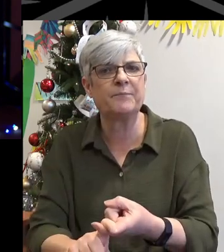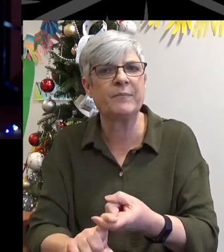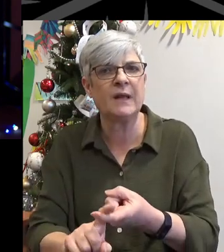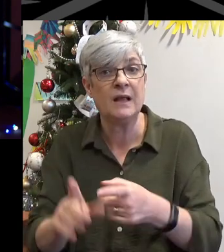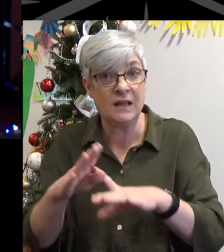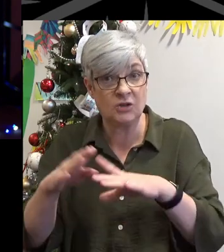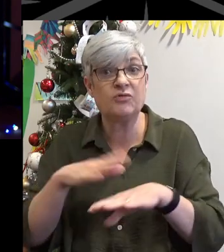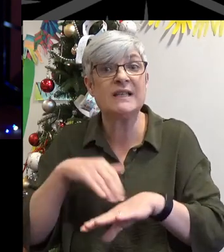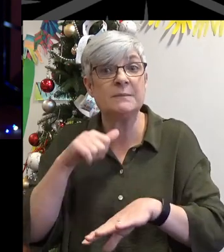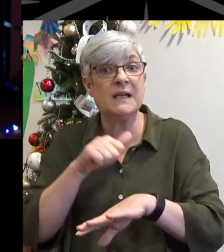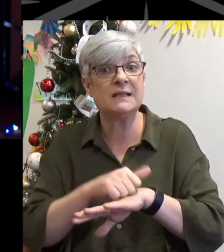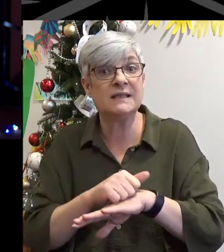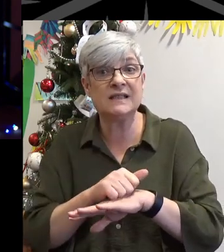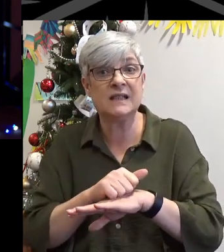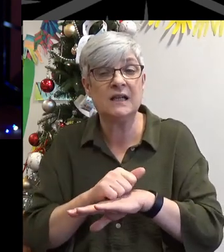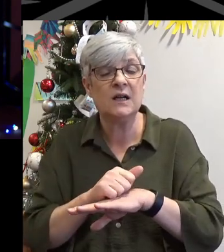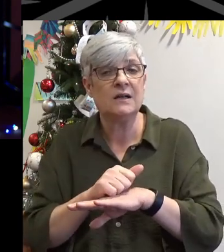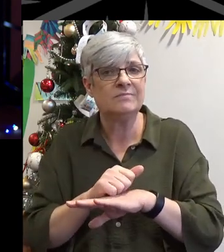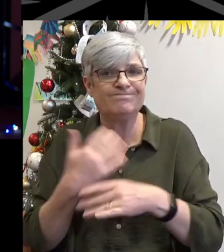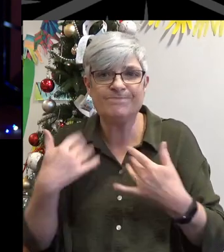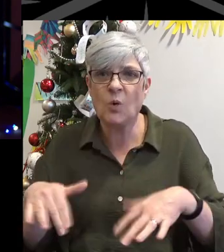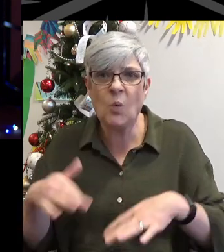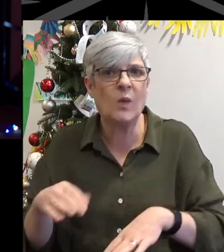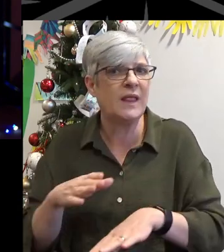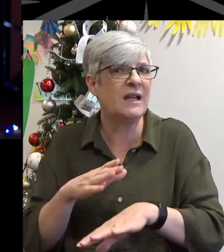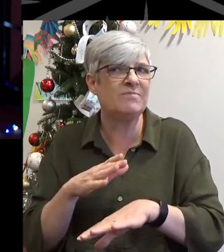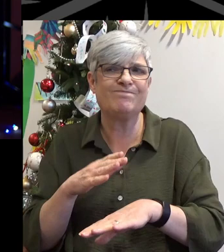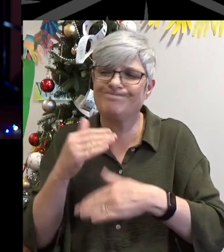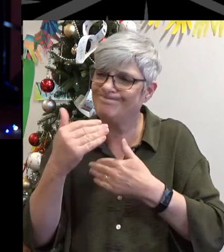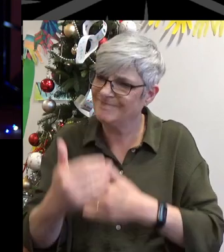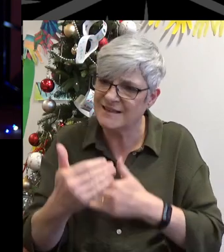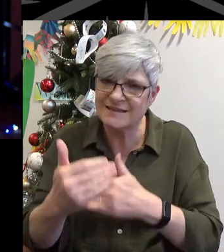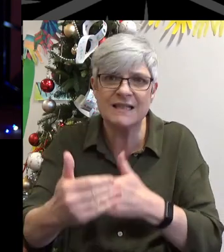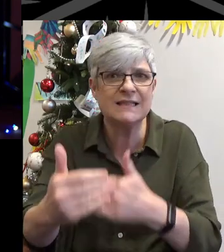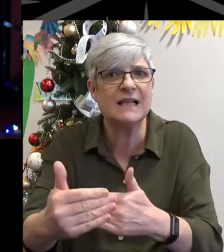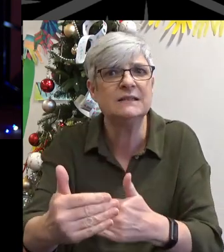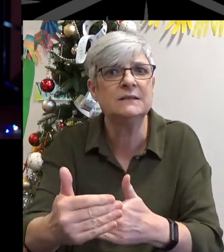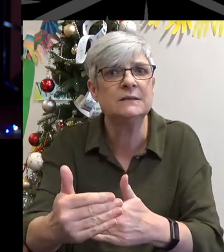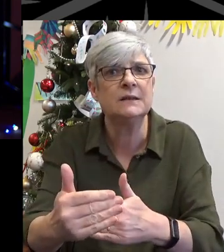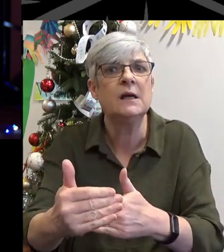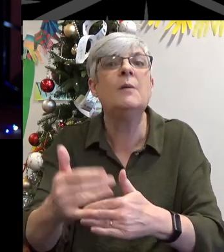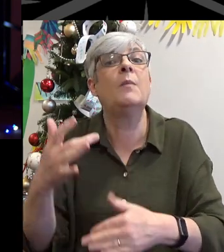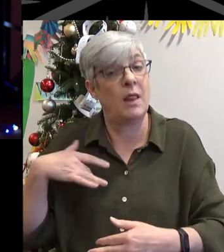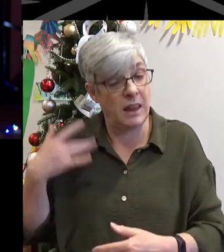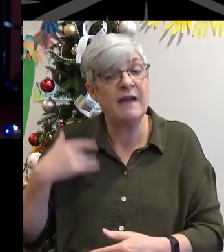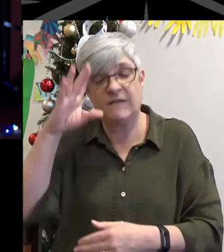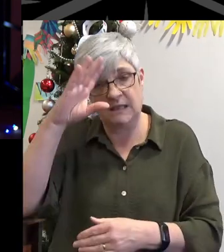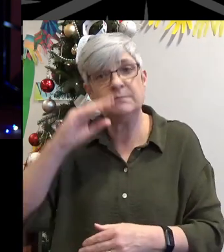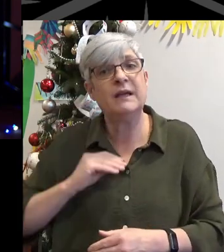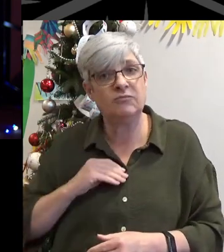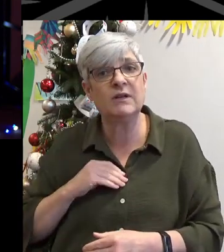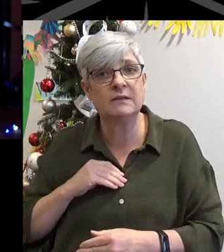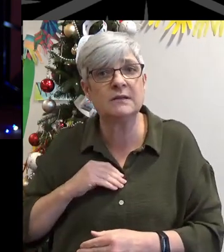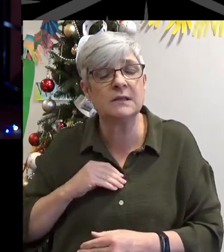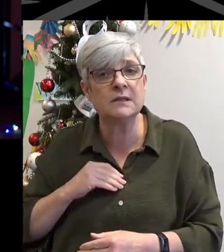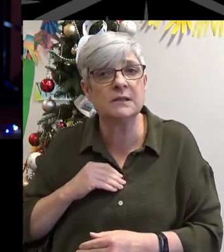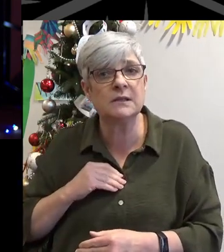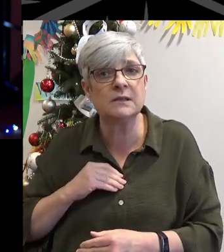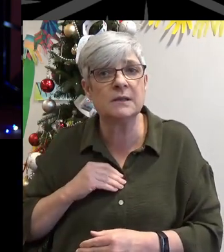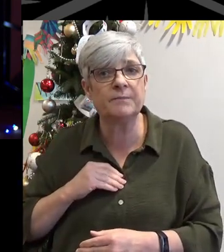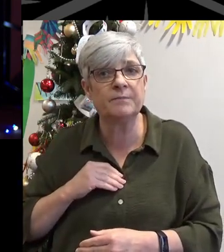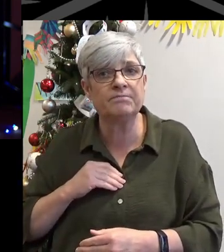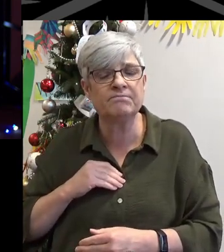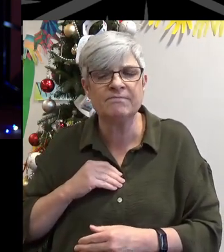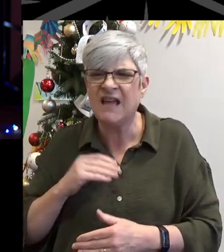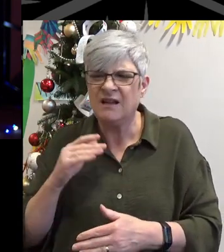That Christmas might not just be a season, but a life experience.